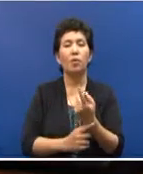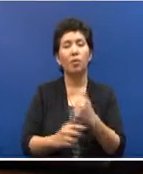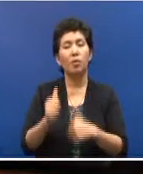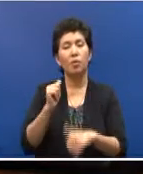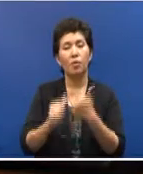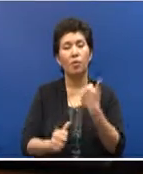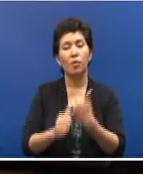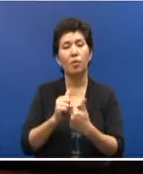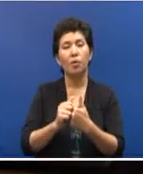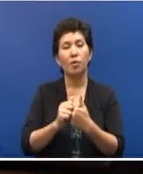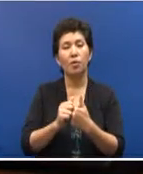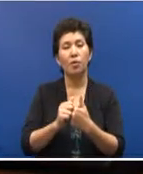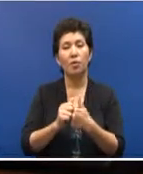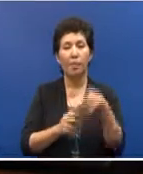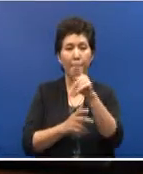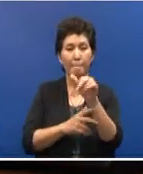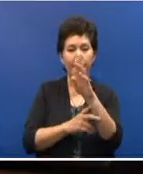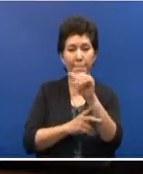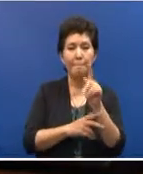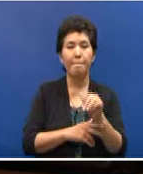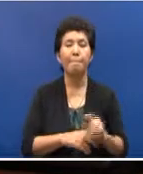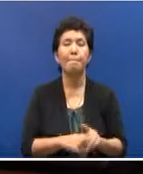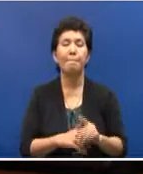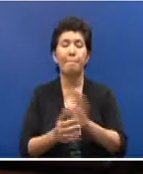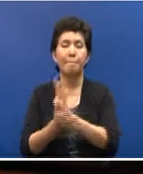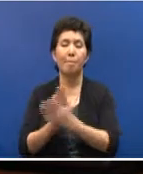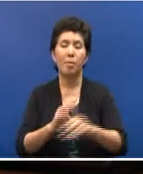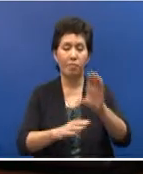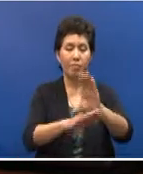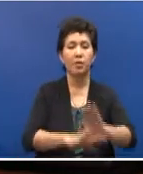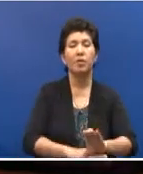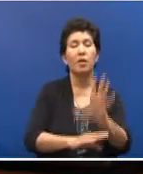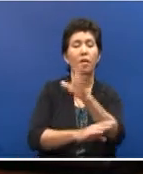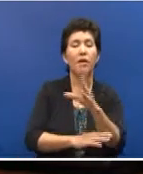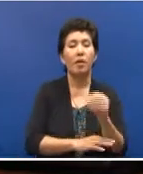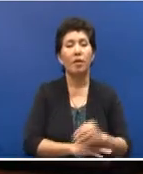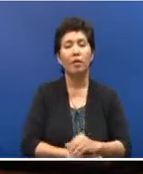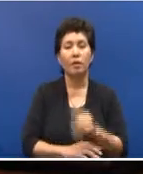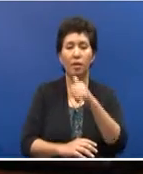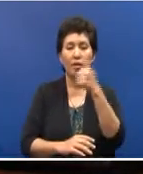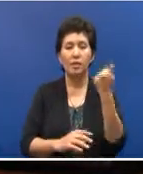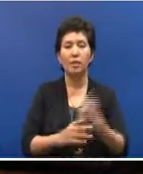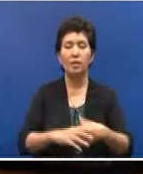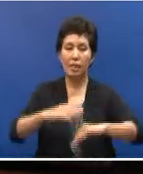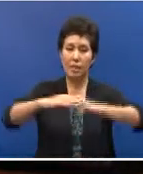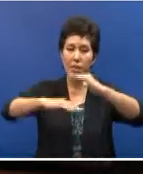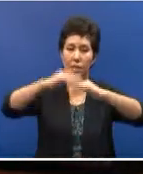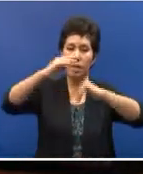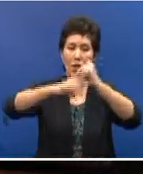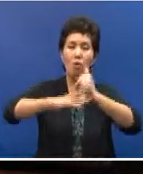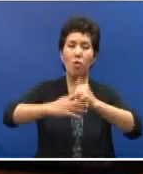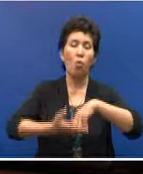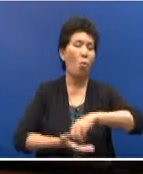who is known as Parker Wickham. Okay, he has been tortured, and other loyalists develops a